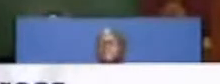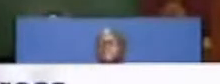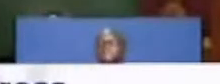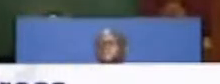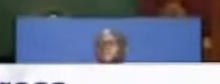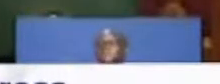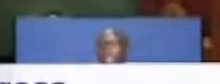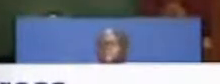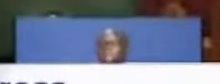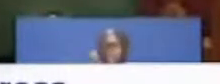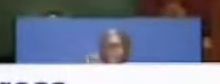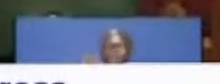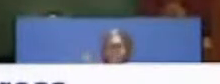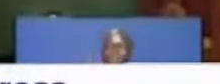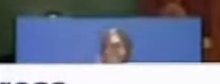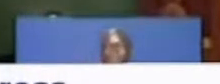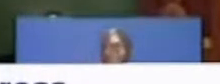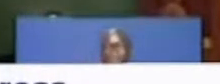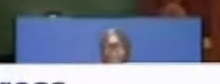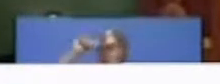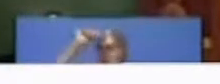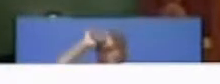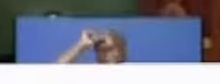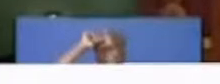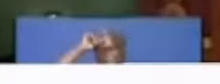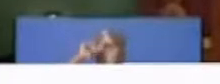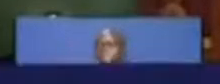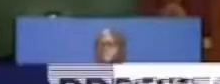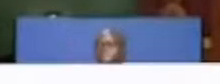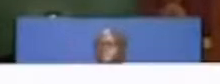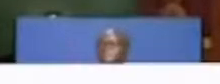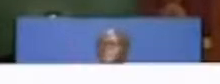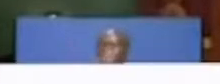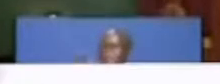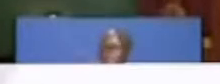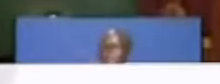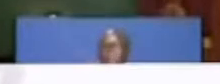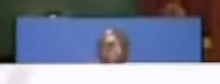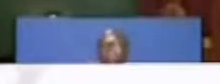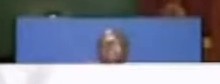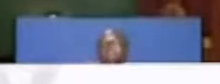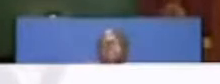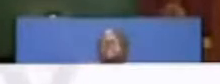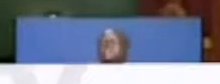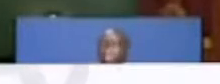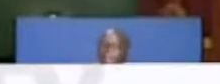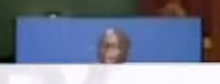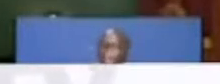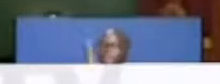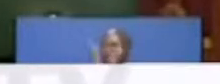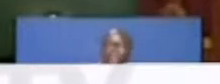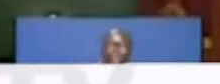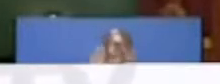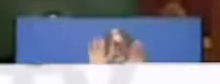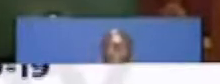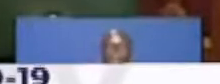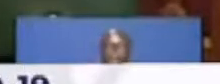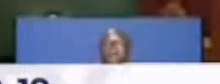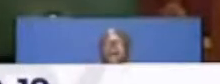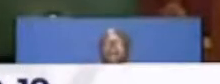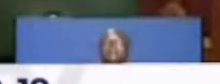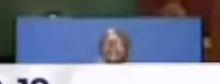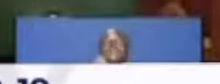the achievement of goals in my administration. I call it the restoration of dignity, and it is a campaign against the three enemies